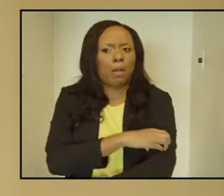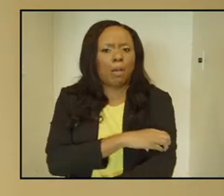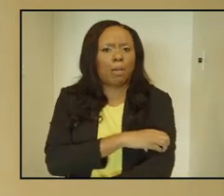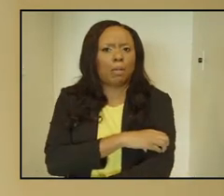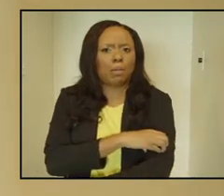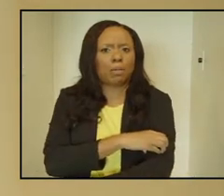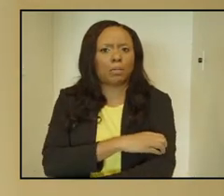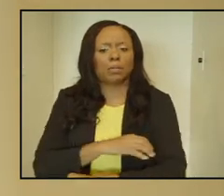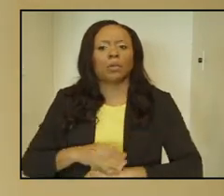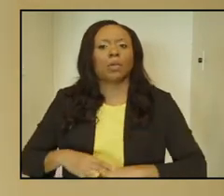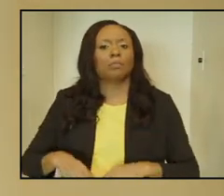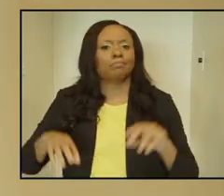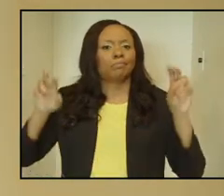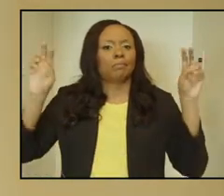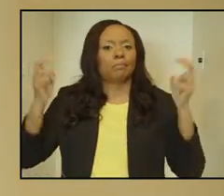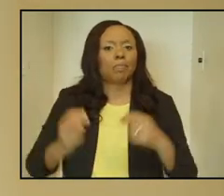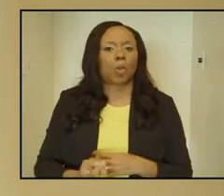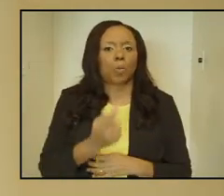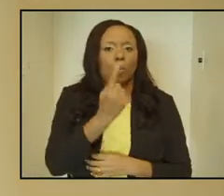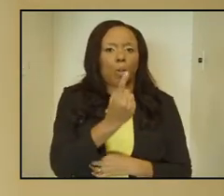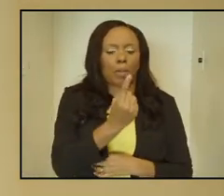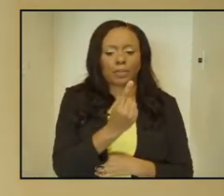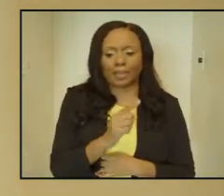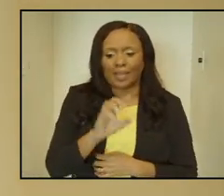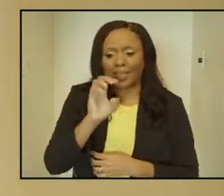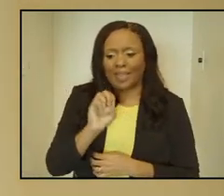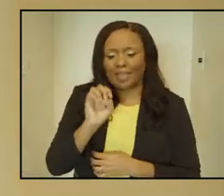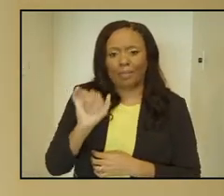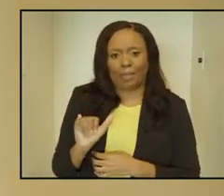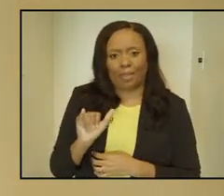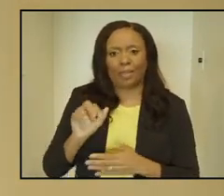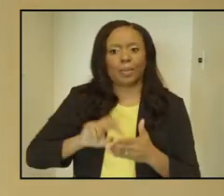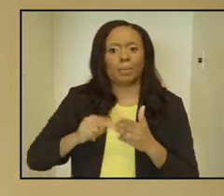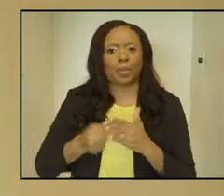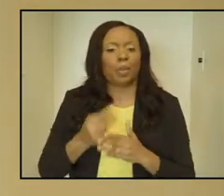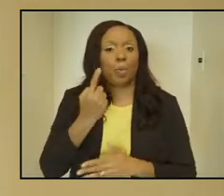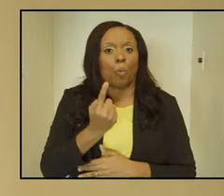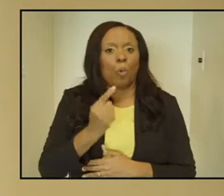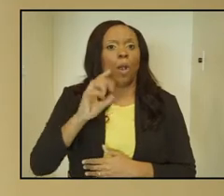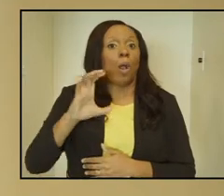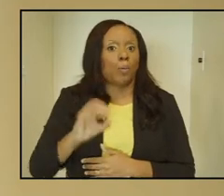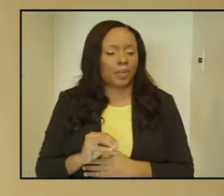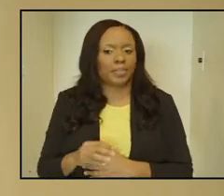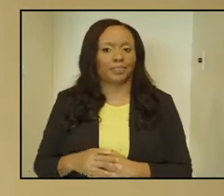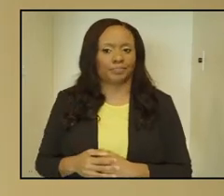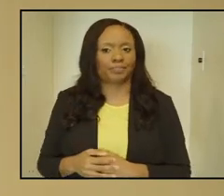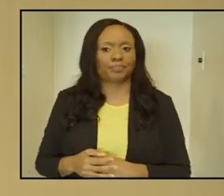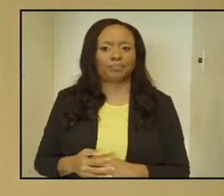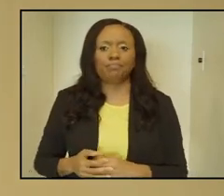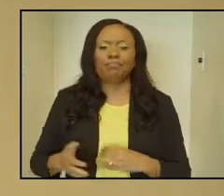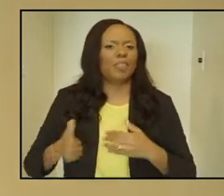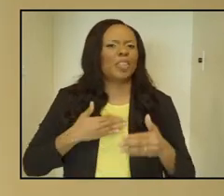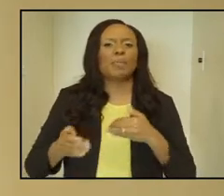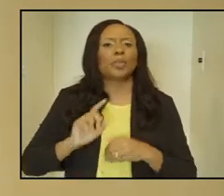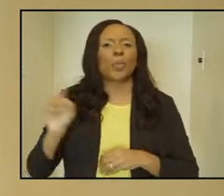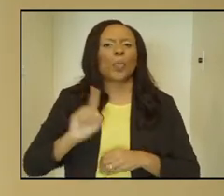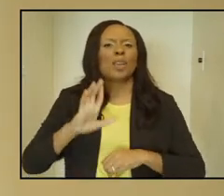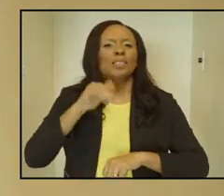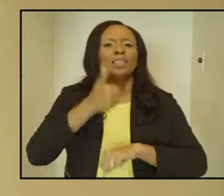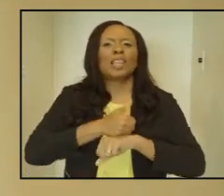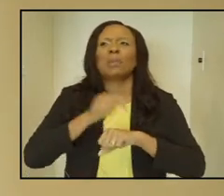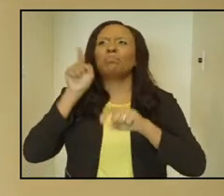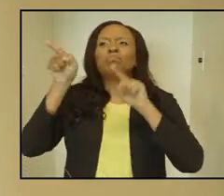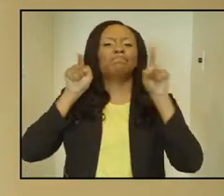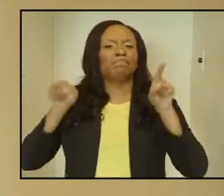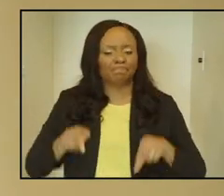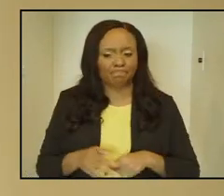as One EY, which transcends geography and is a state of mind that allows us to operate